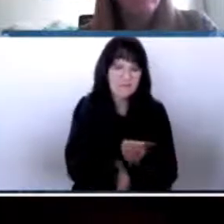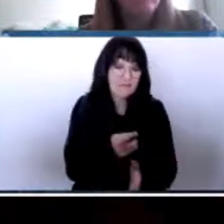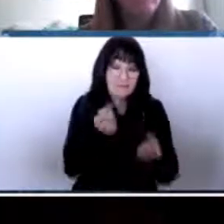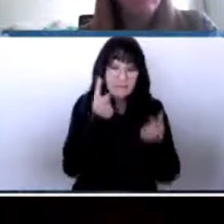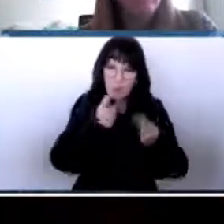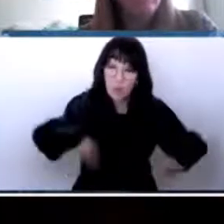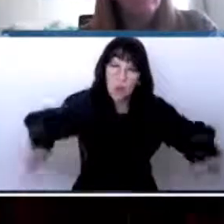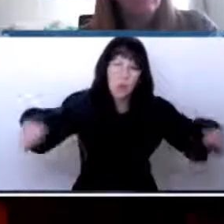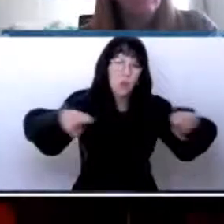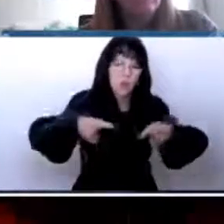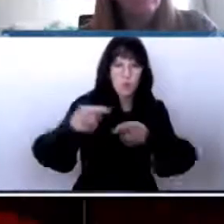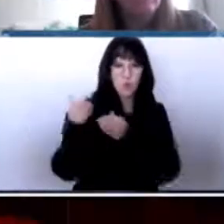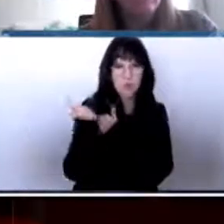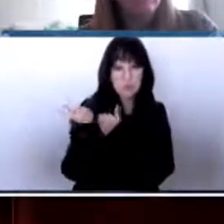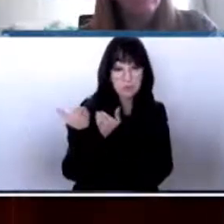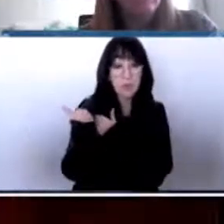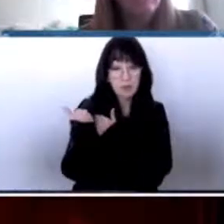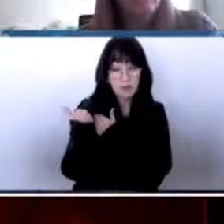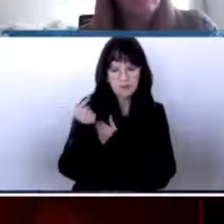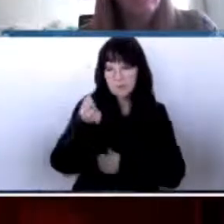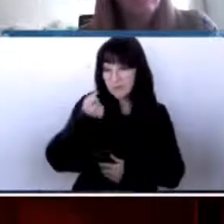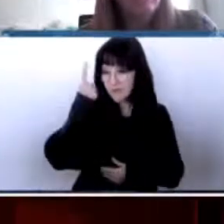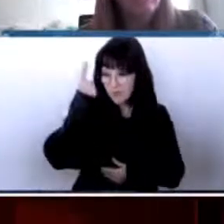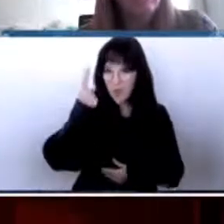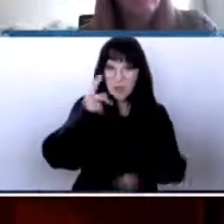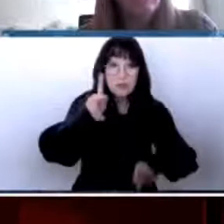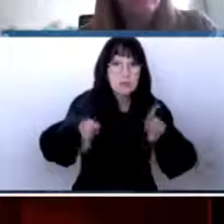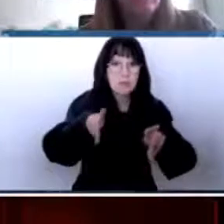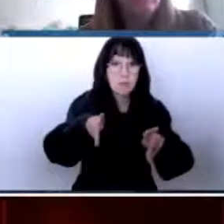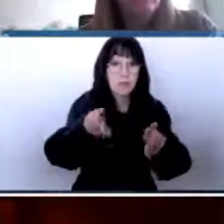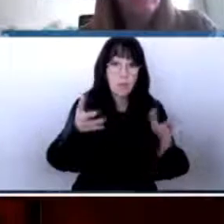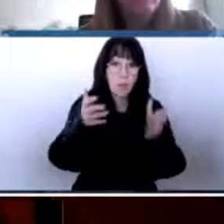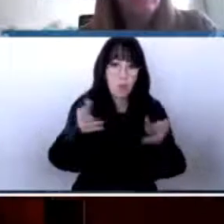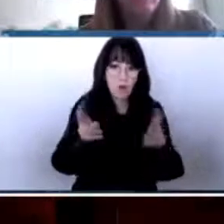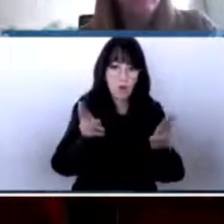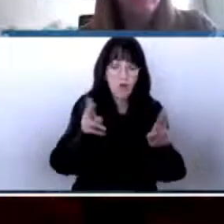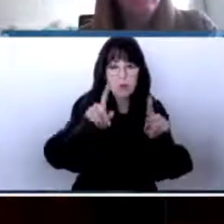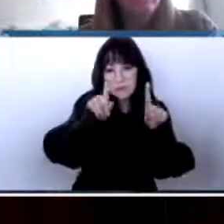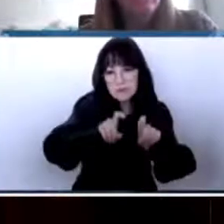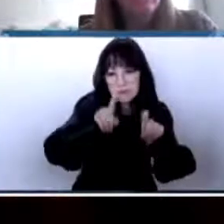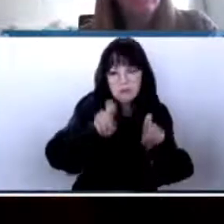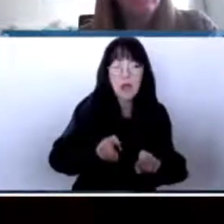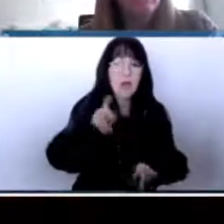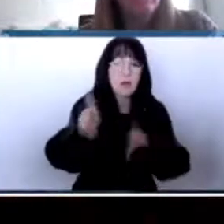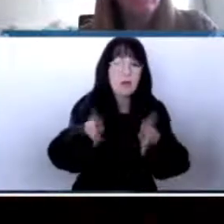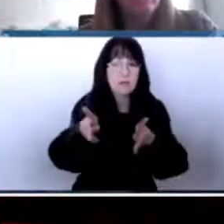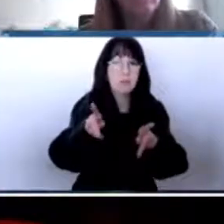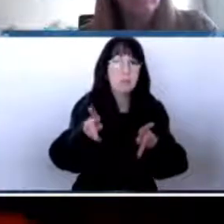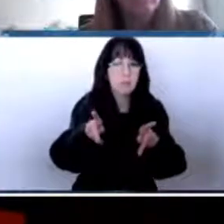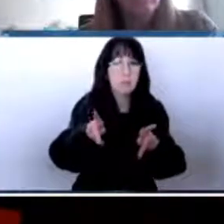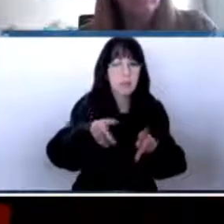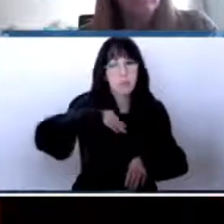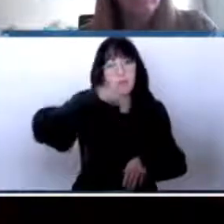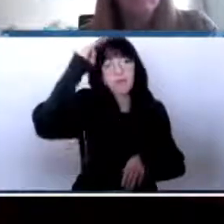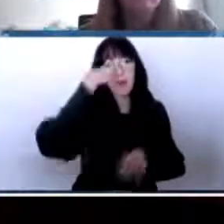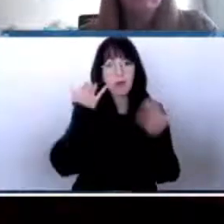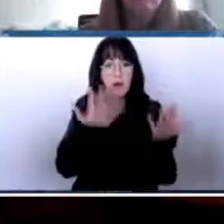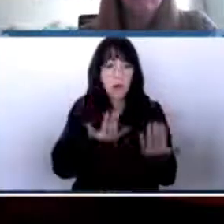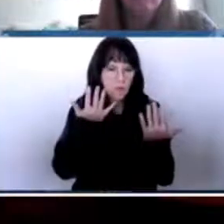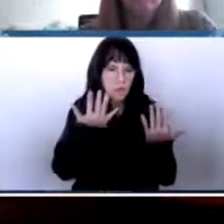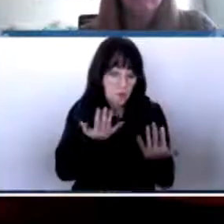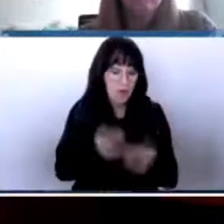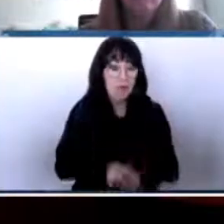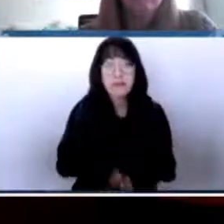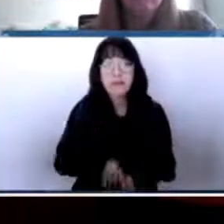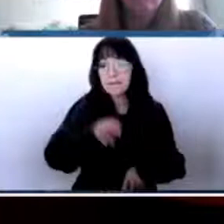to understand that everybody wants to get tested. Everybody needs, has that desire, but we need to have patience, and we need